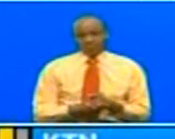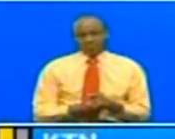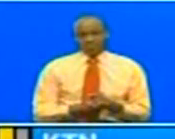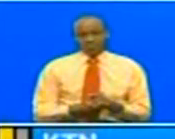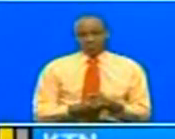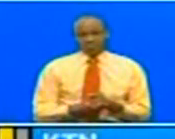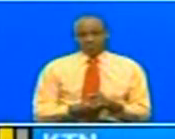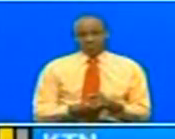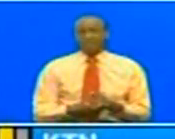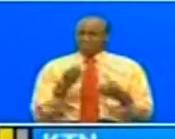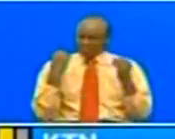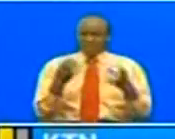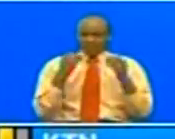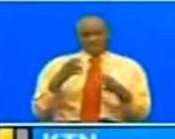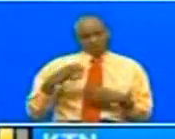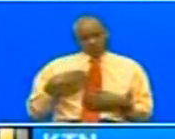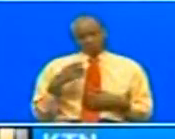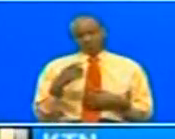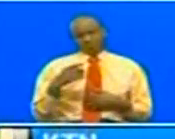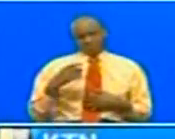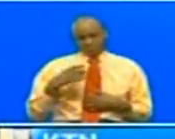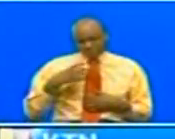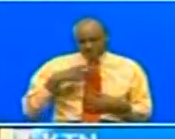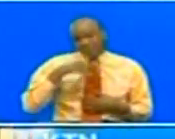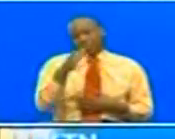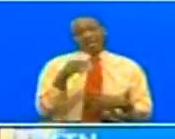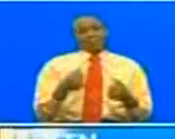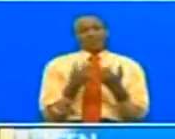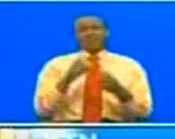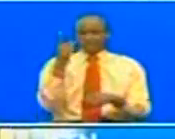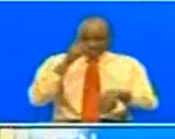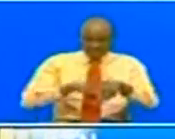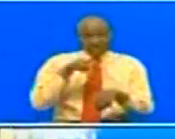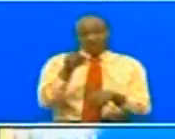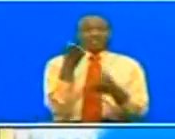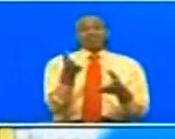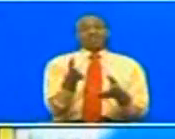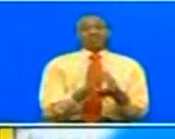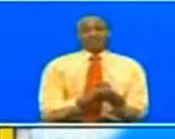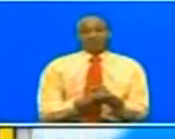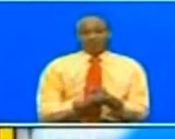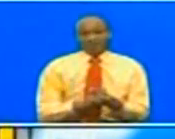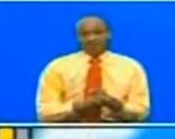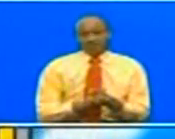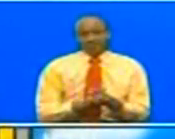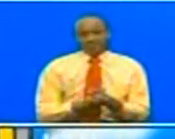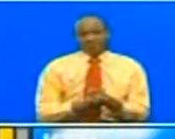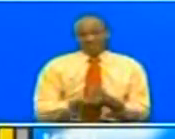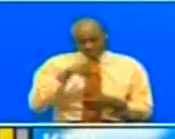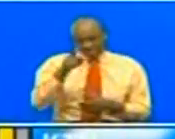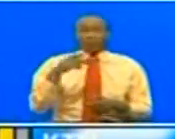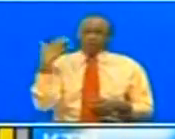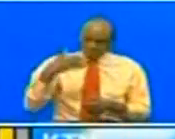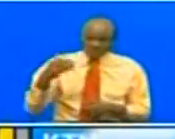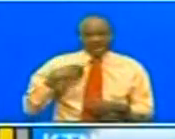area, most of the time, actually, this is not the first time it has been a day there. So being a part of the community,